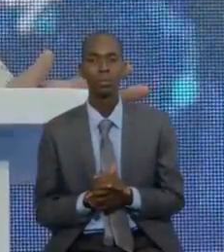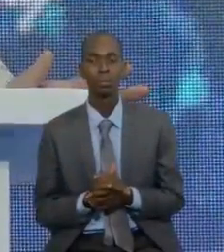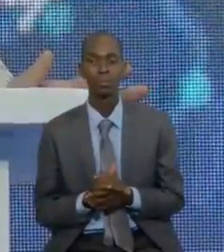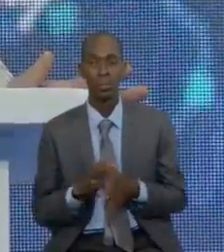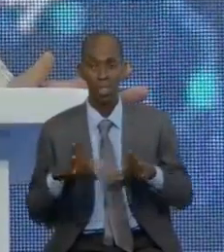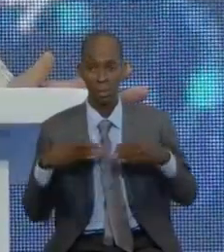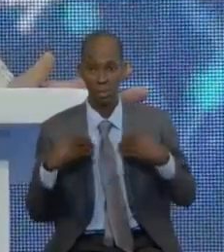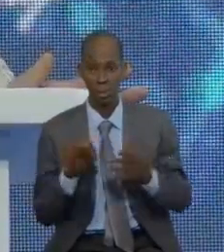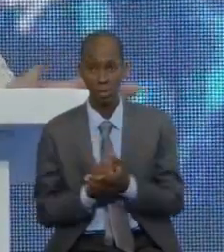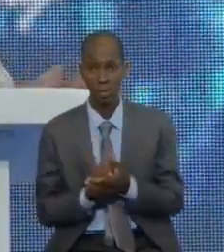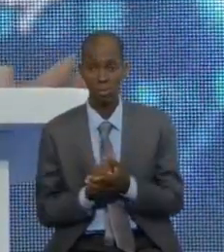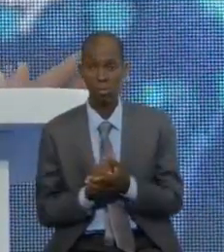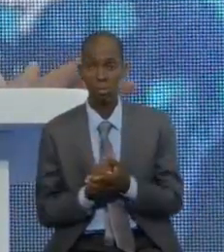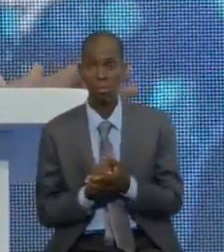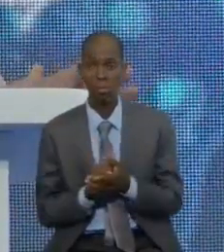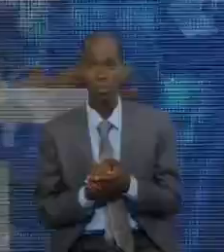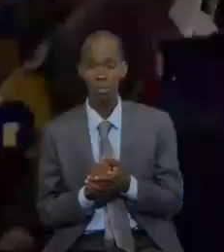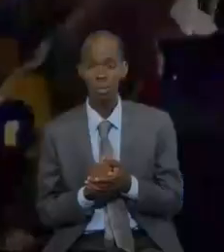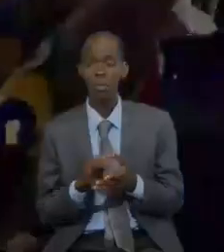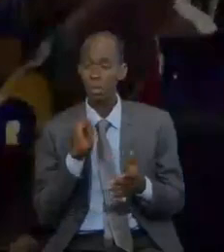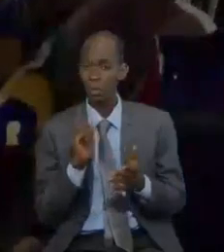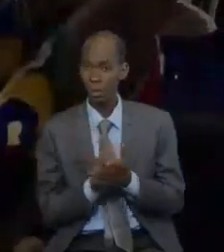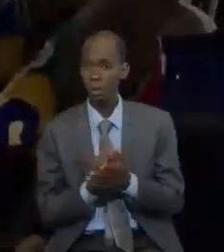Right? I said, is that